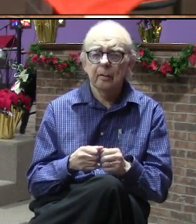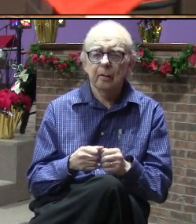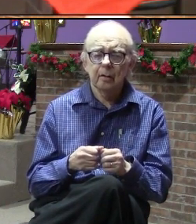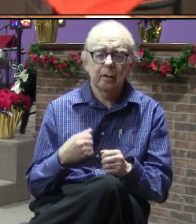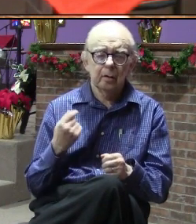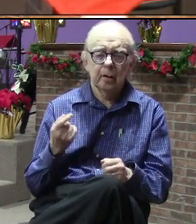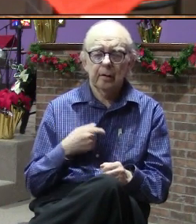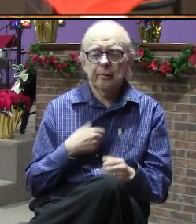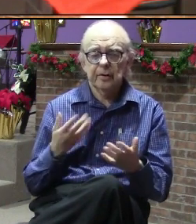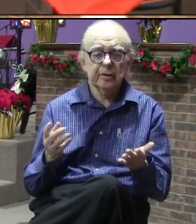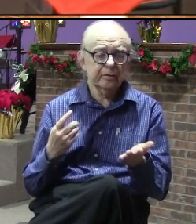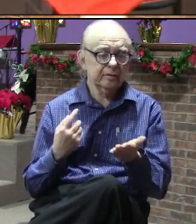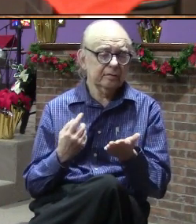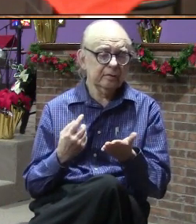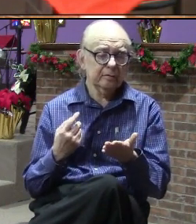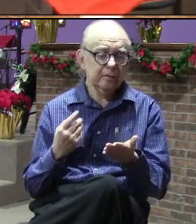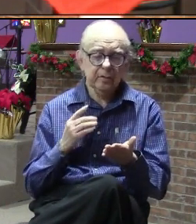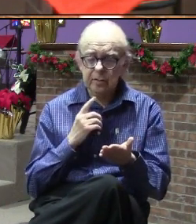we have been talking about